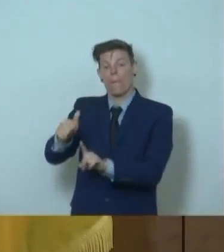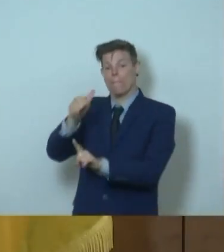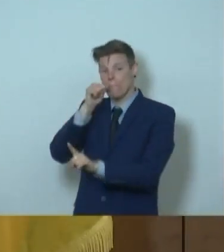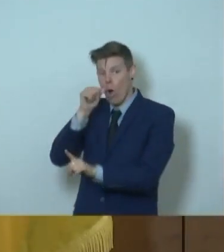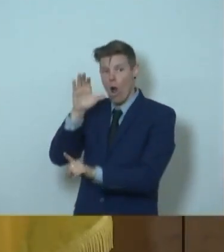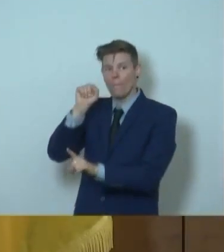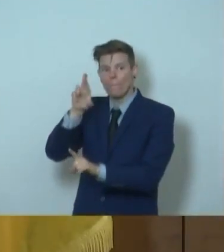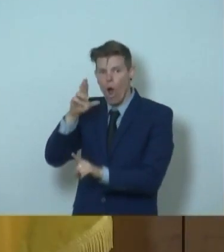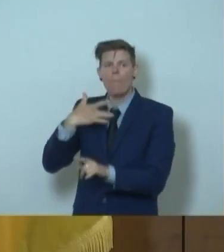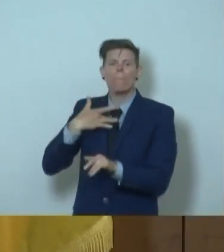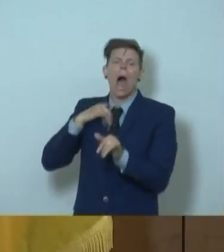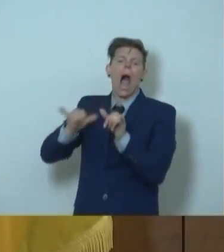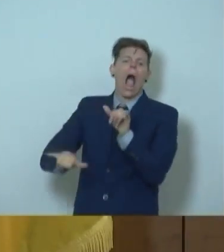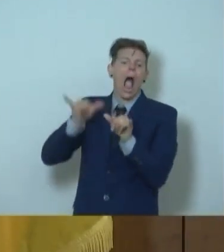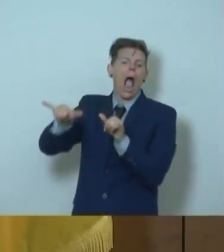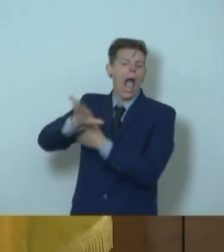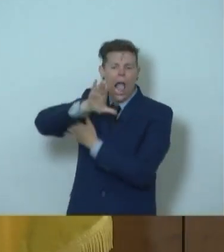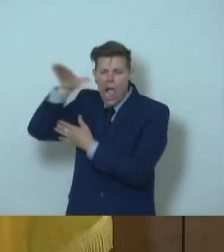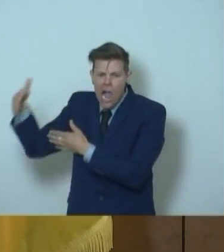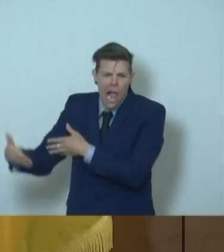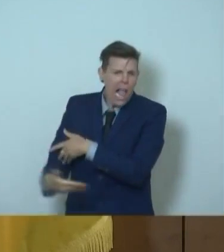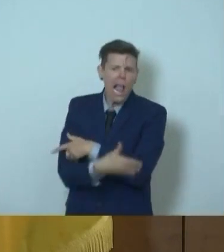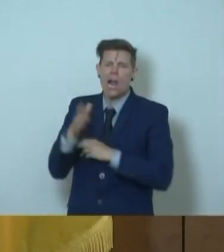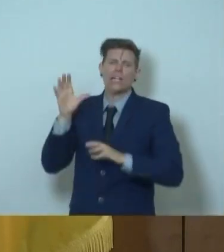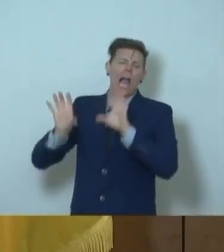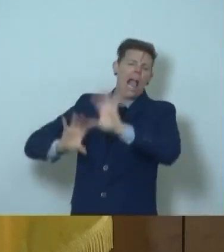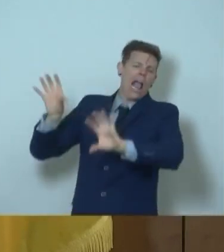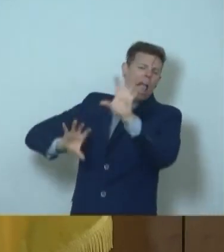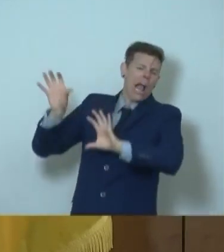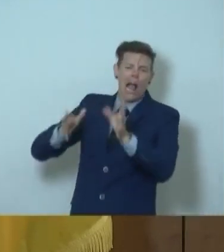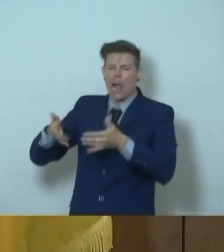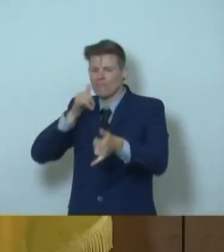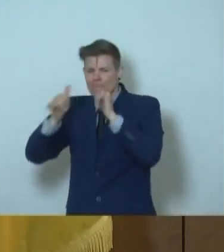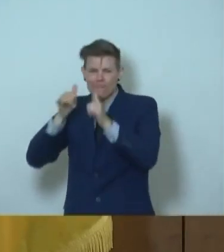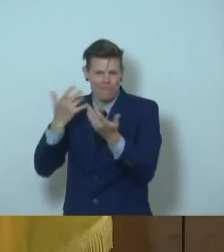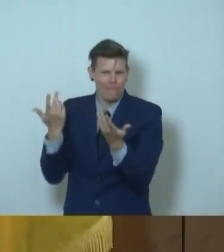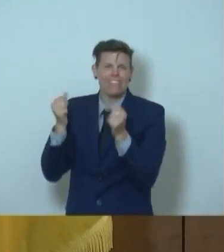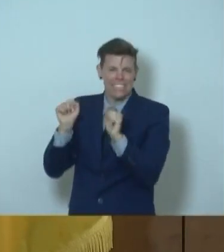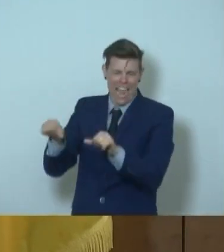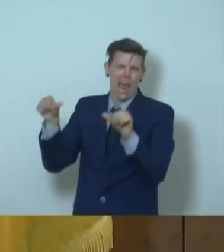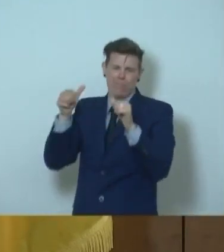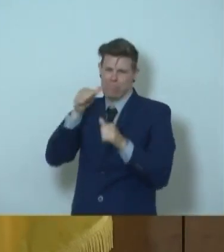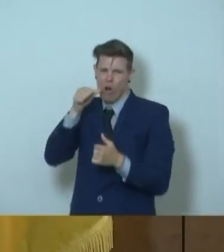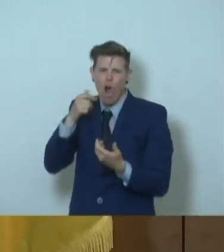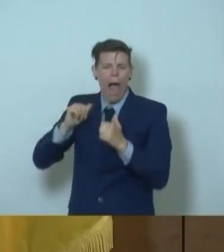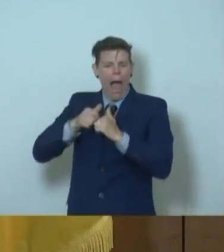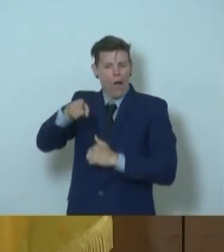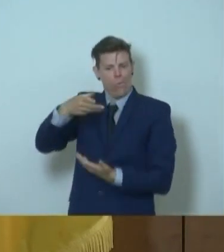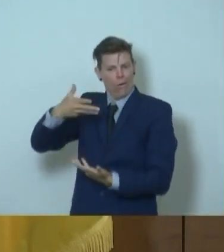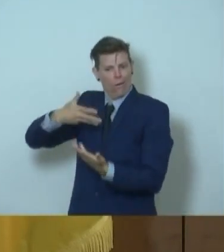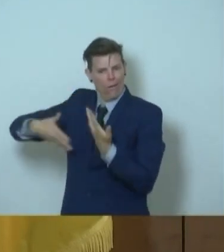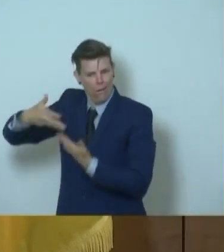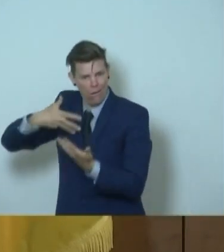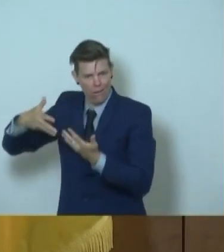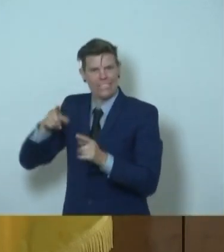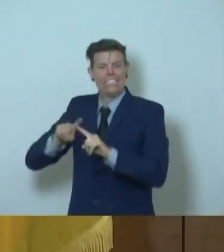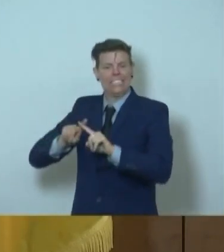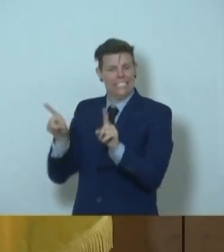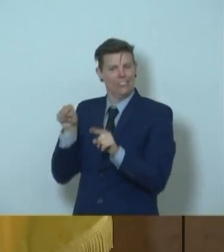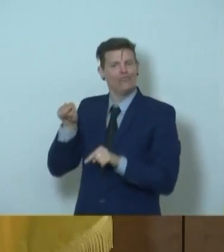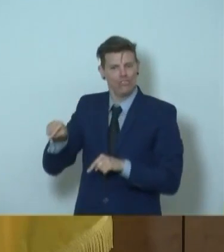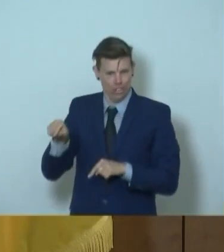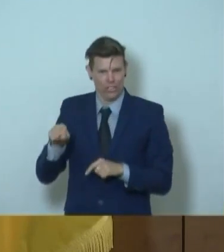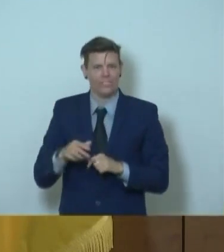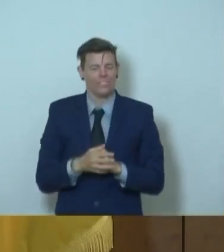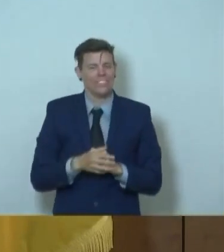stay open later. I have a different dynamic about how people interact and behave in bars. And again, I don't